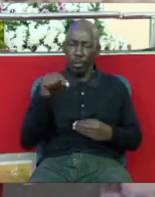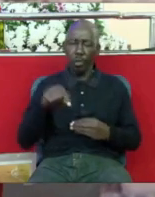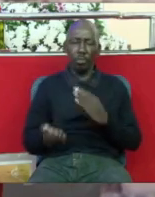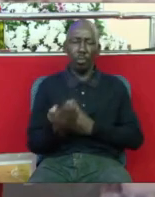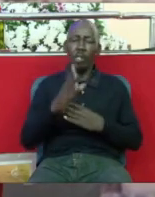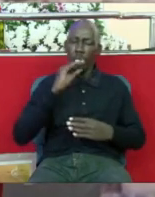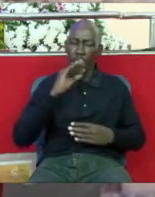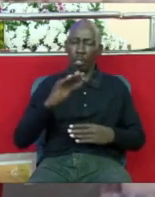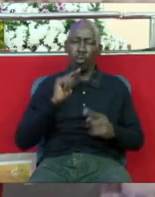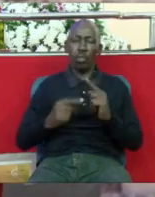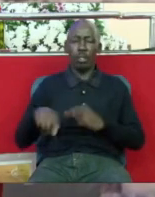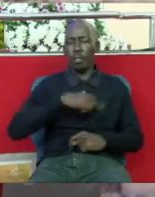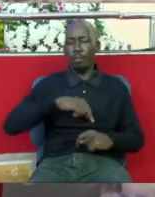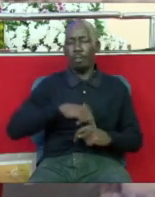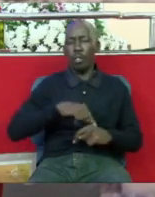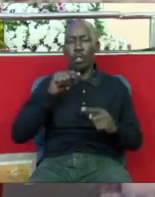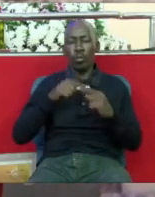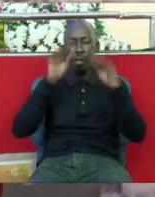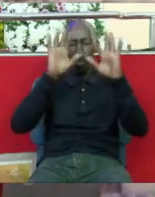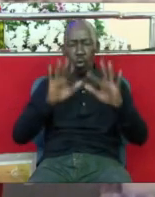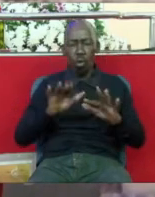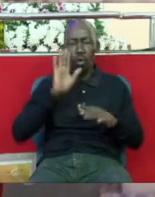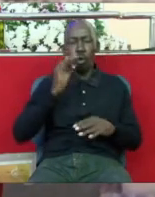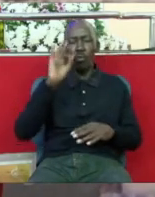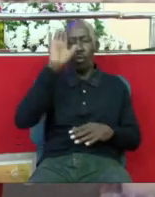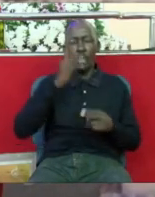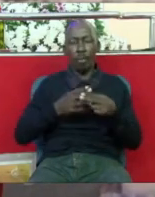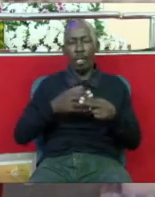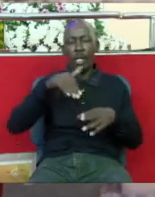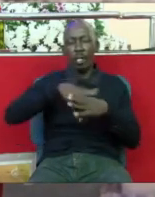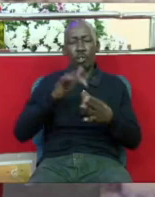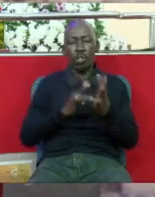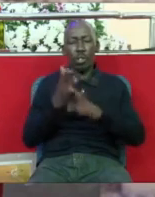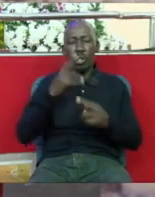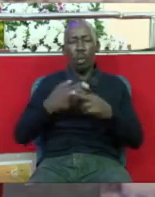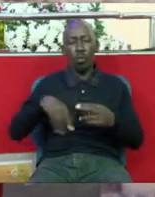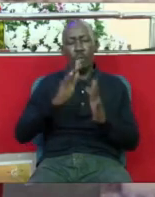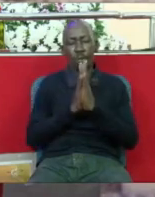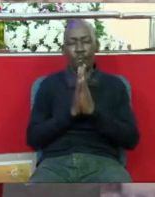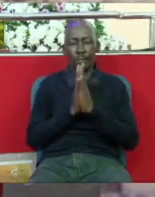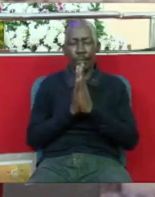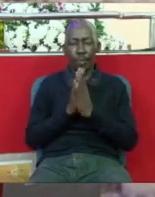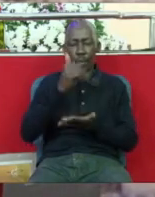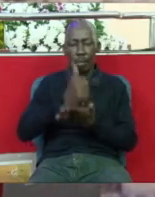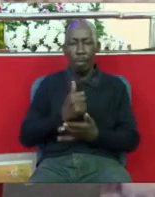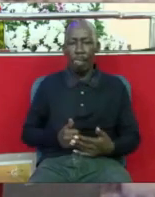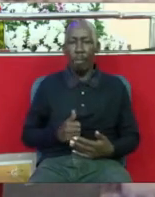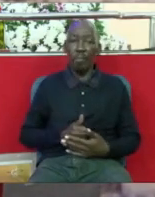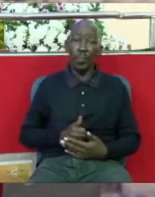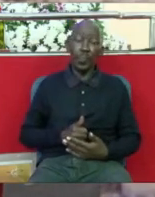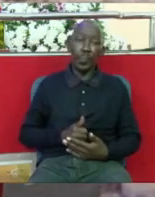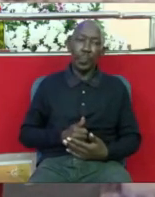to us. Utunenee. For the glory of your name. Kwa utukufu wa jina lako. In Jesus' name we pray. Katika jina la Yesu tumeomba.